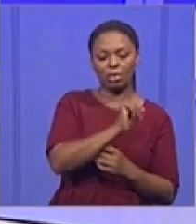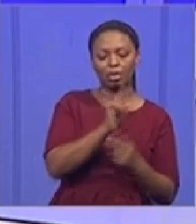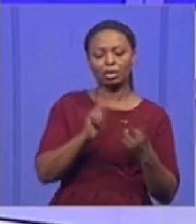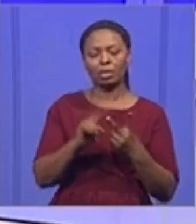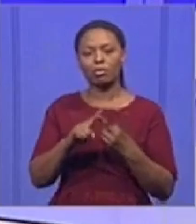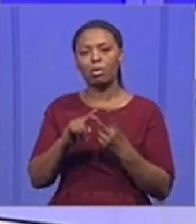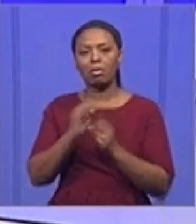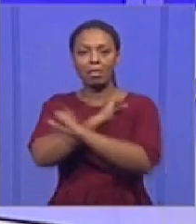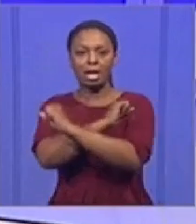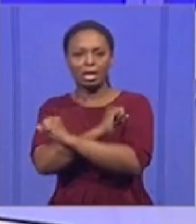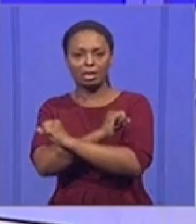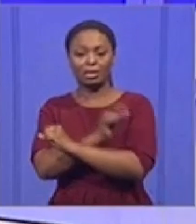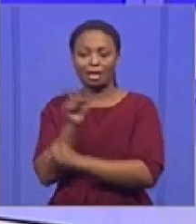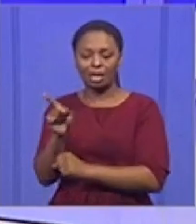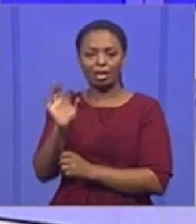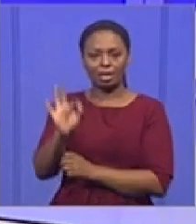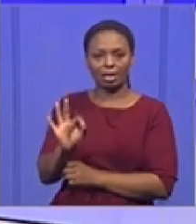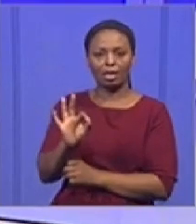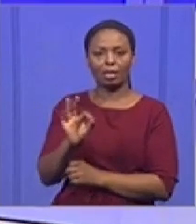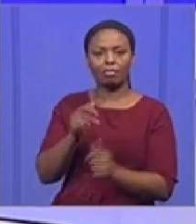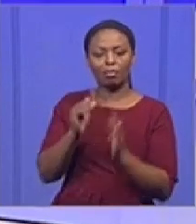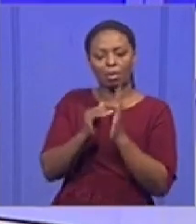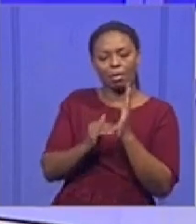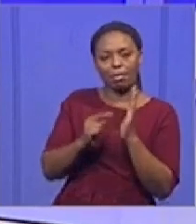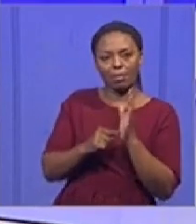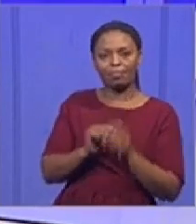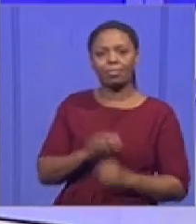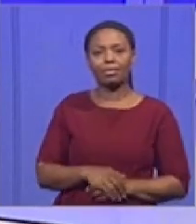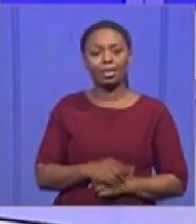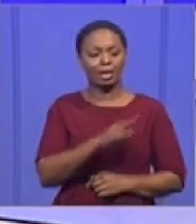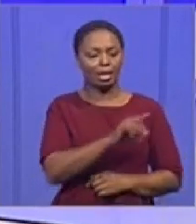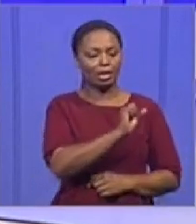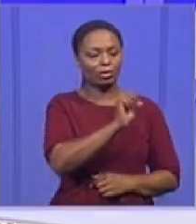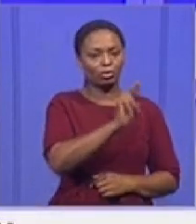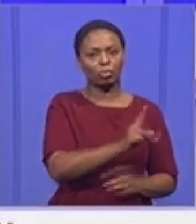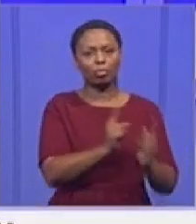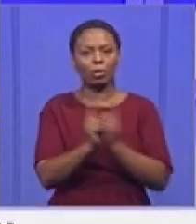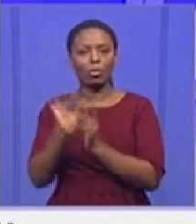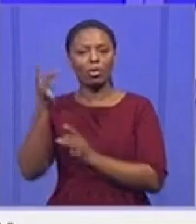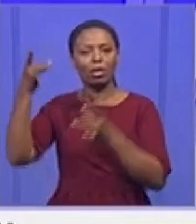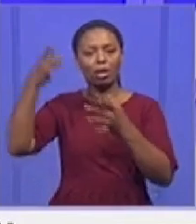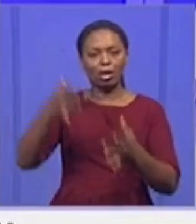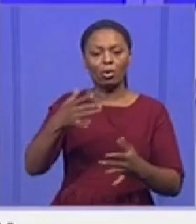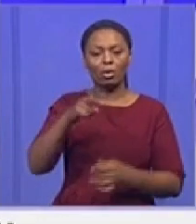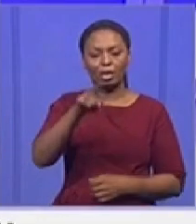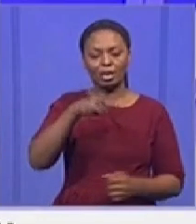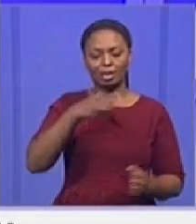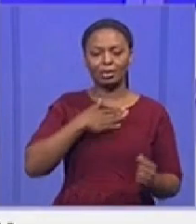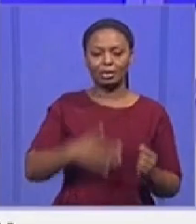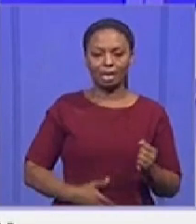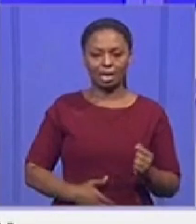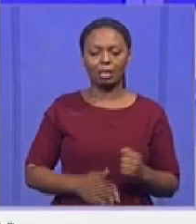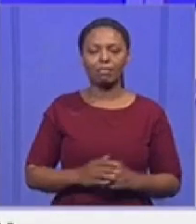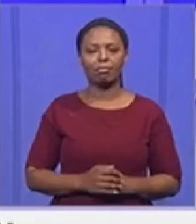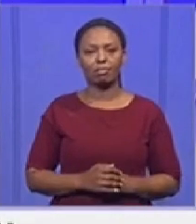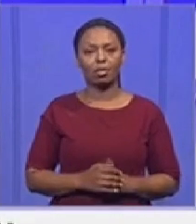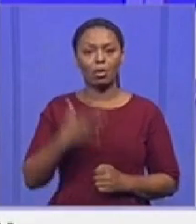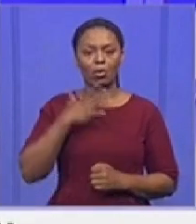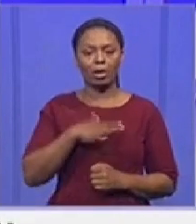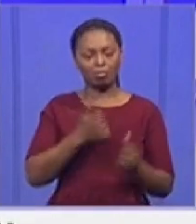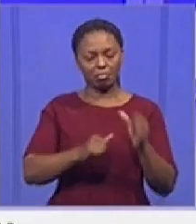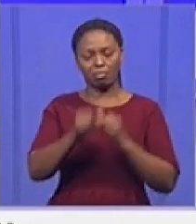mo maemong a boraro. Matsatsantsa Pitori a tla thulana le Golden Arrows ka Sontaga mme ba solofetse go